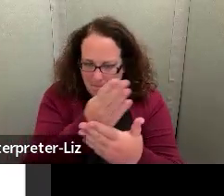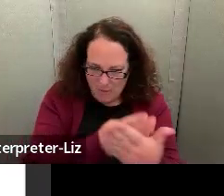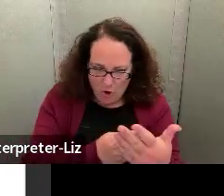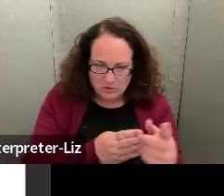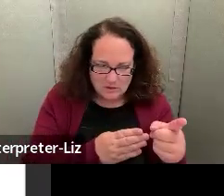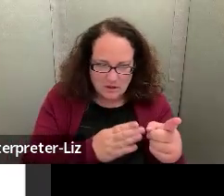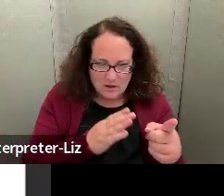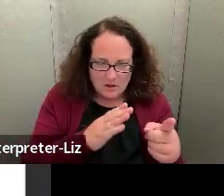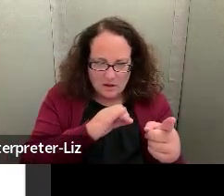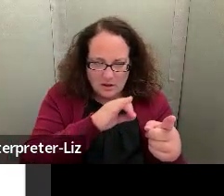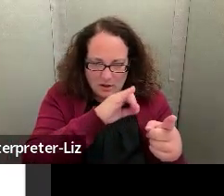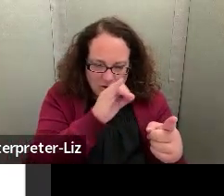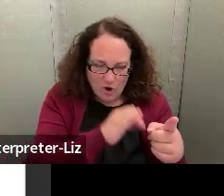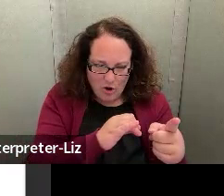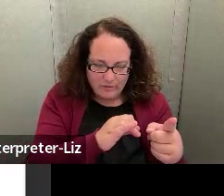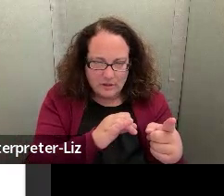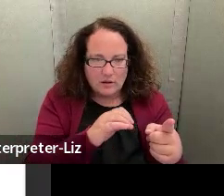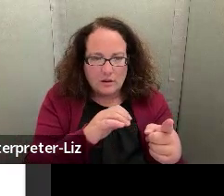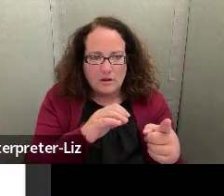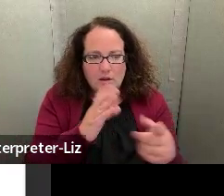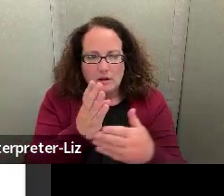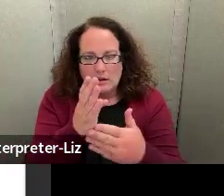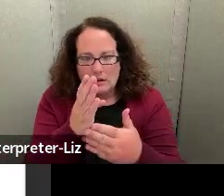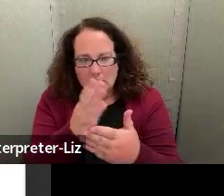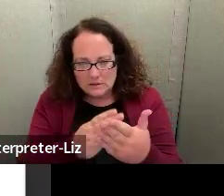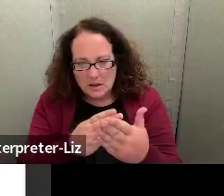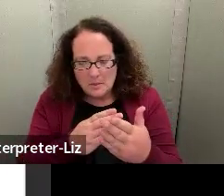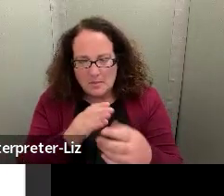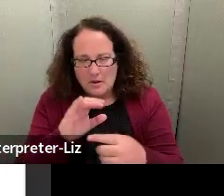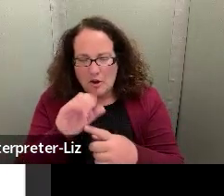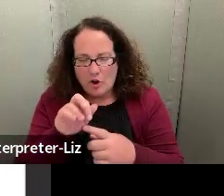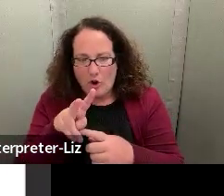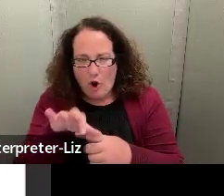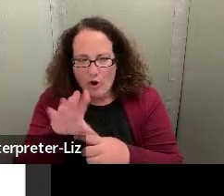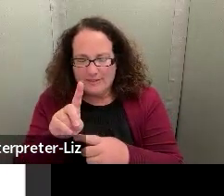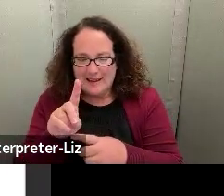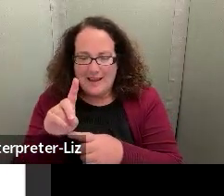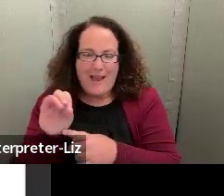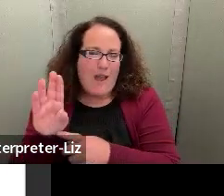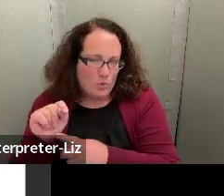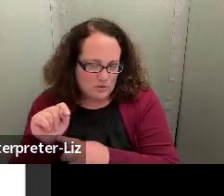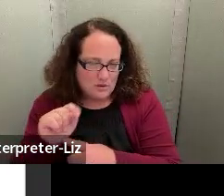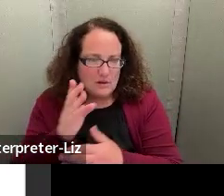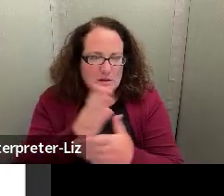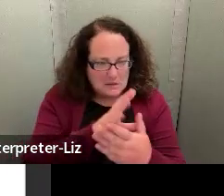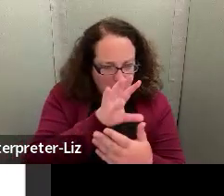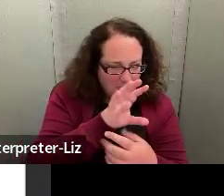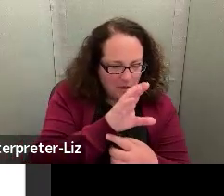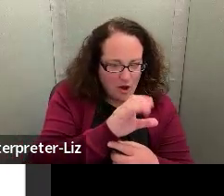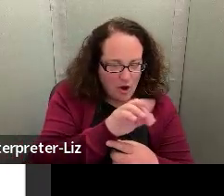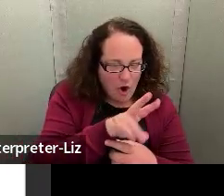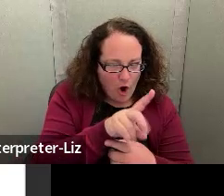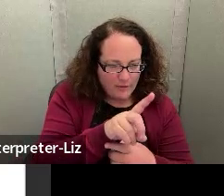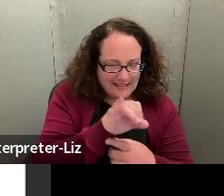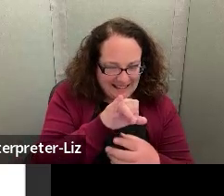being carved in and some parts of it are carved out. Like some of it it's like